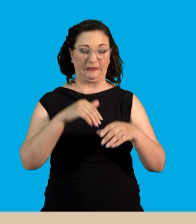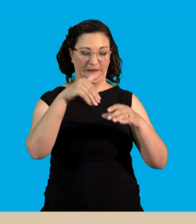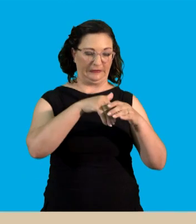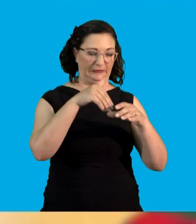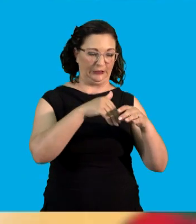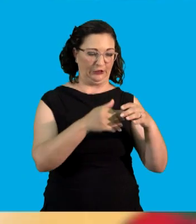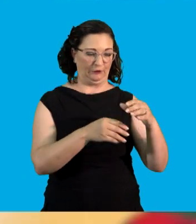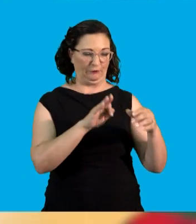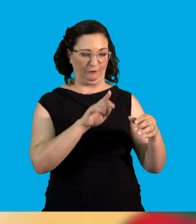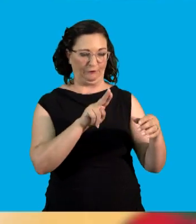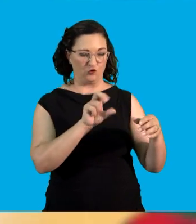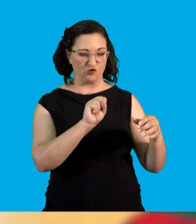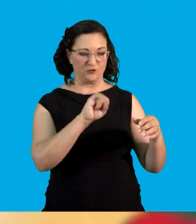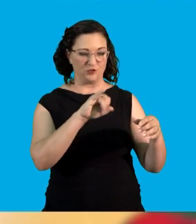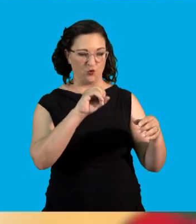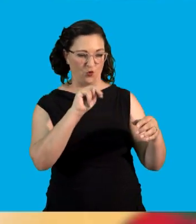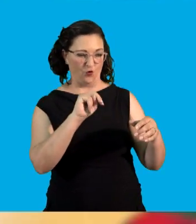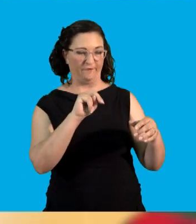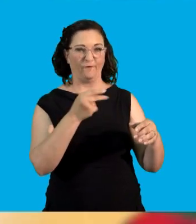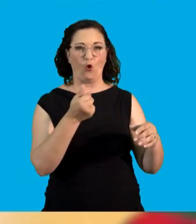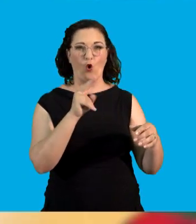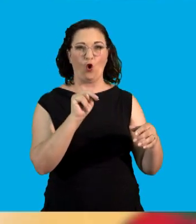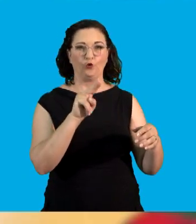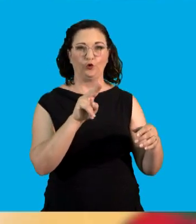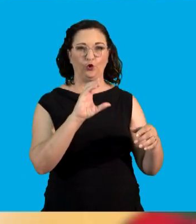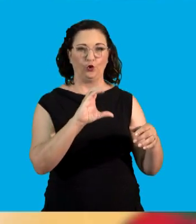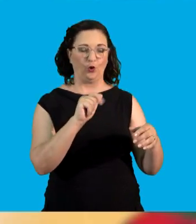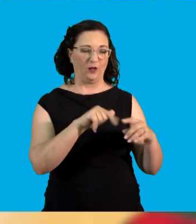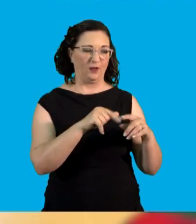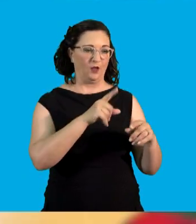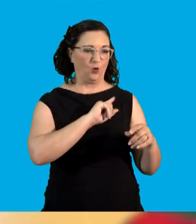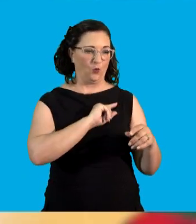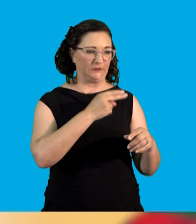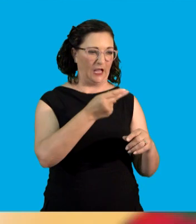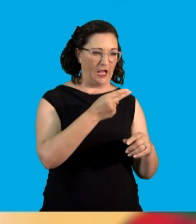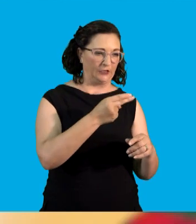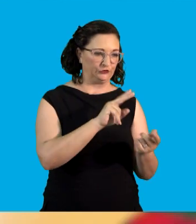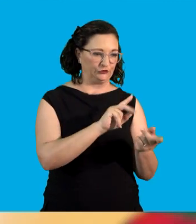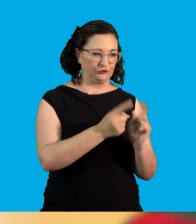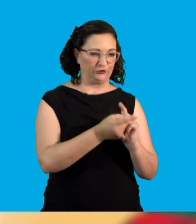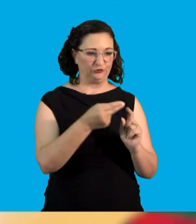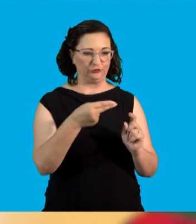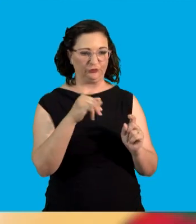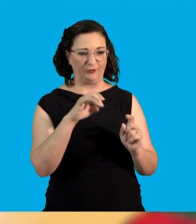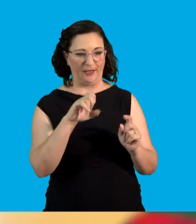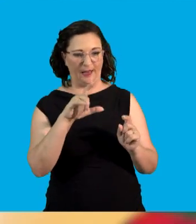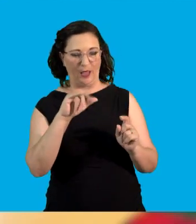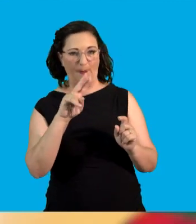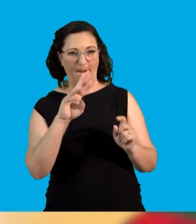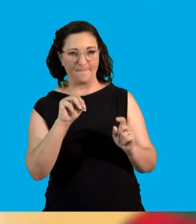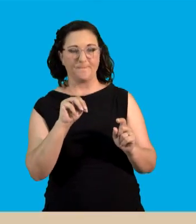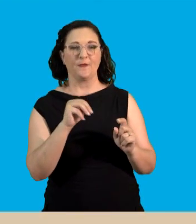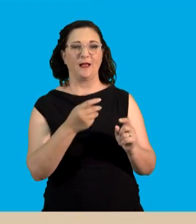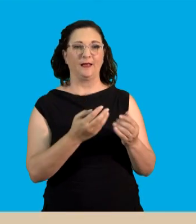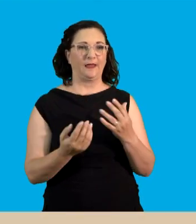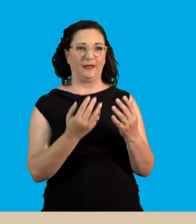nuclear fusion takes place inside the sun, where the hydrogen gas has to be converted to helium gas. And then